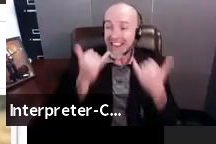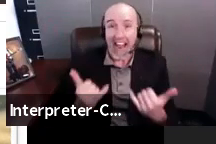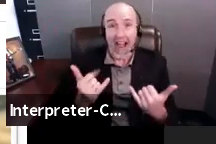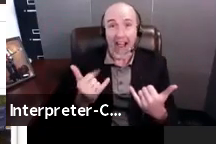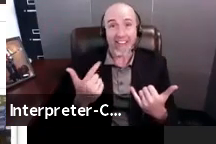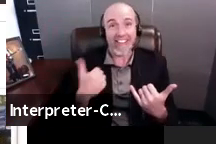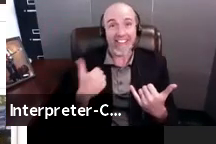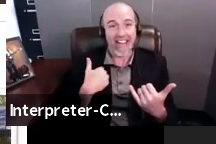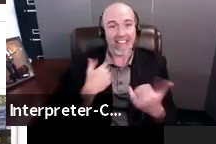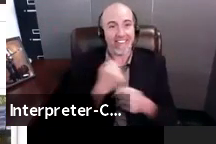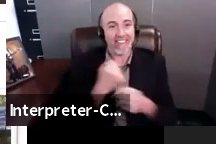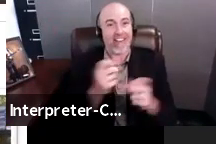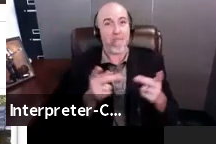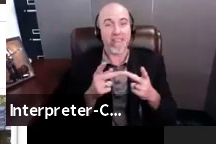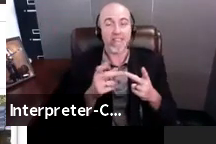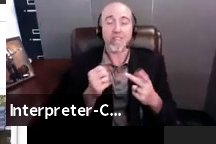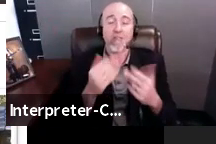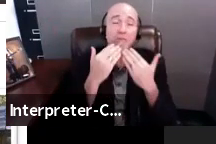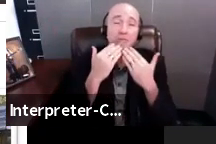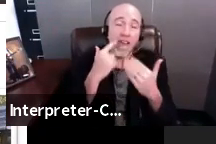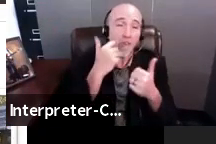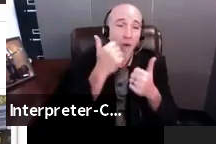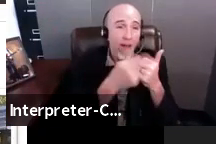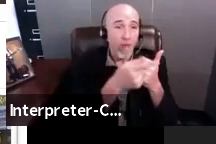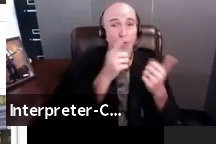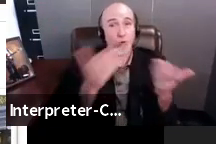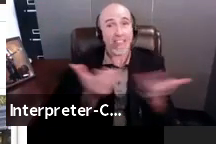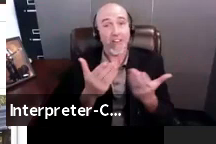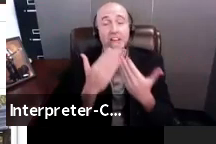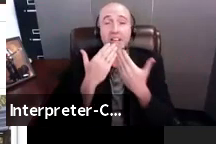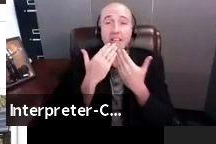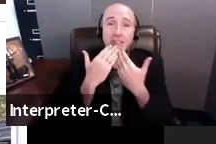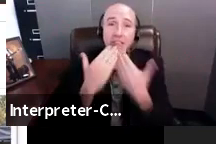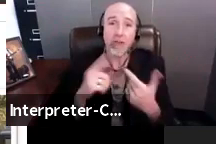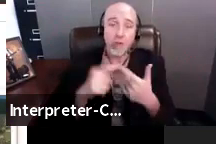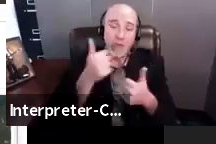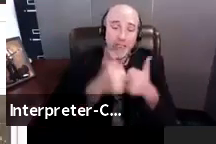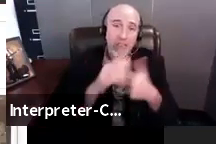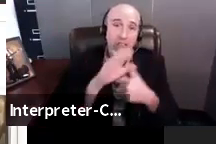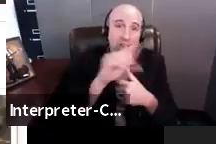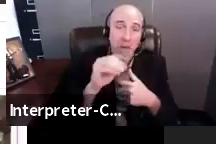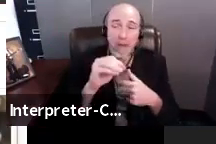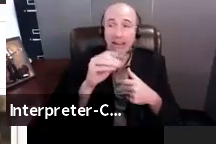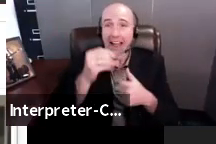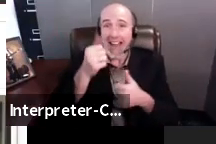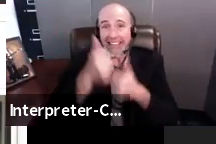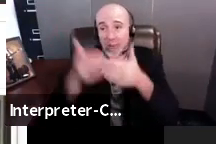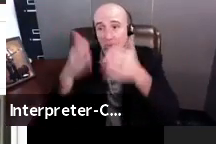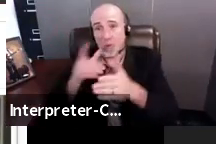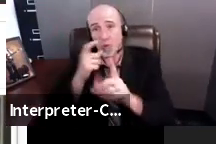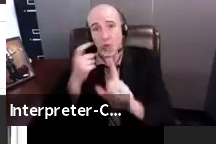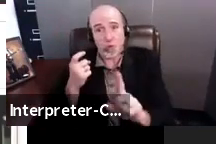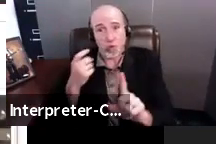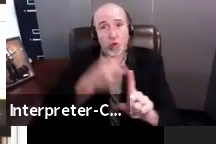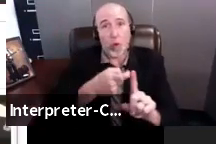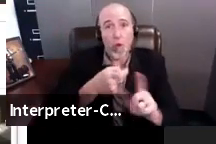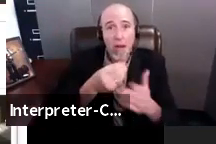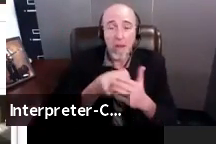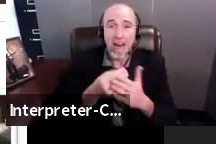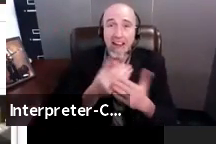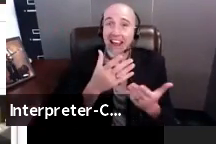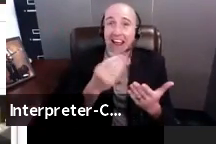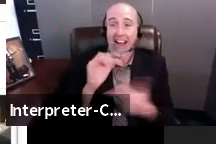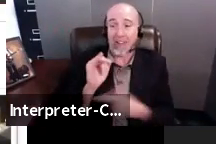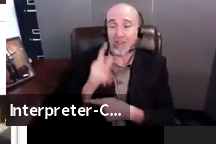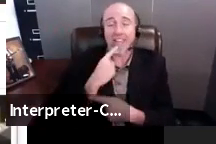place. So thank you to each person that's here. Thank you to each company and individual that donated. And Jack's saying